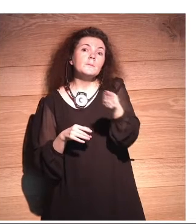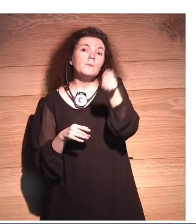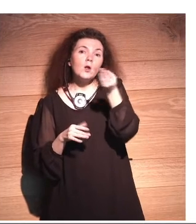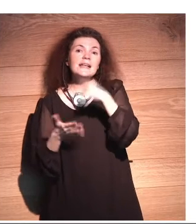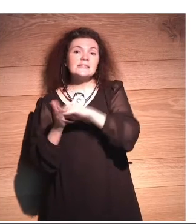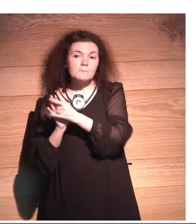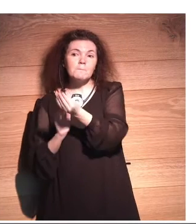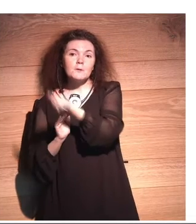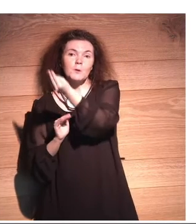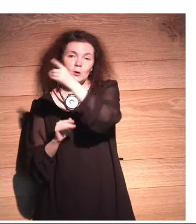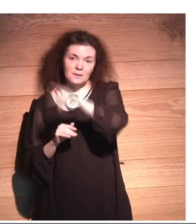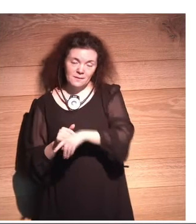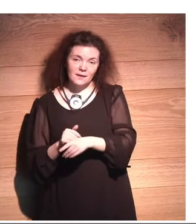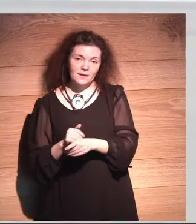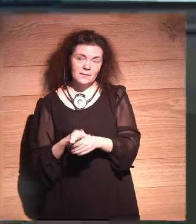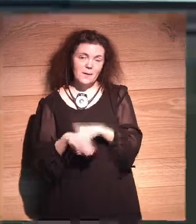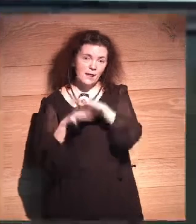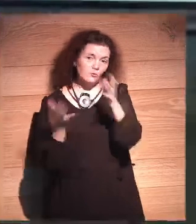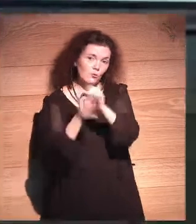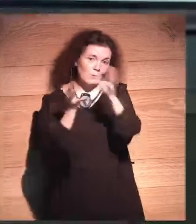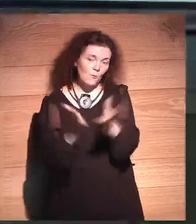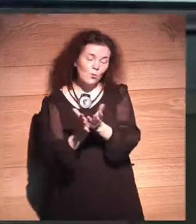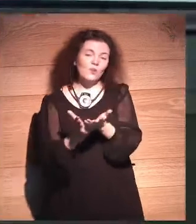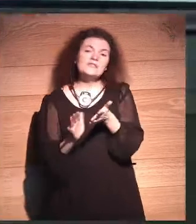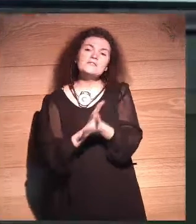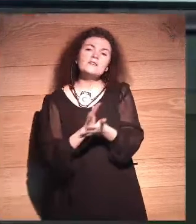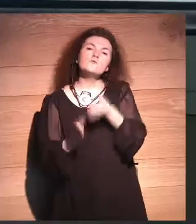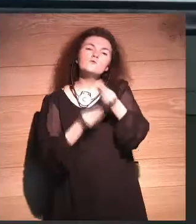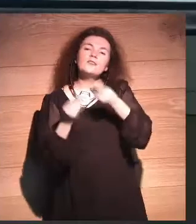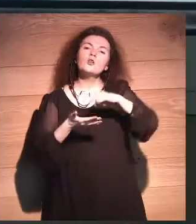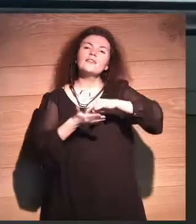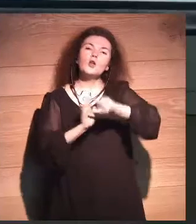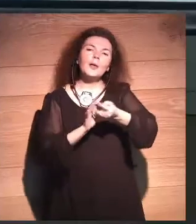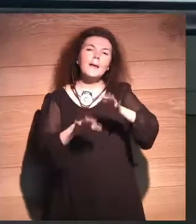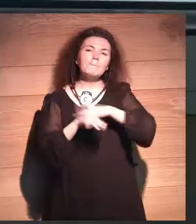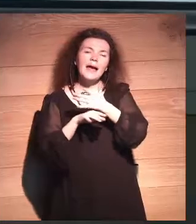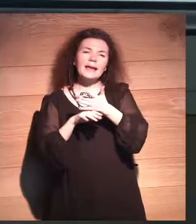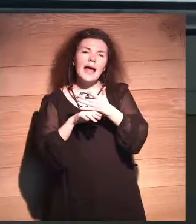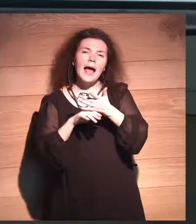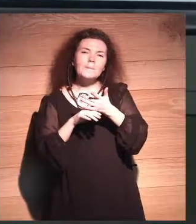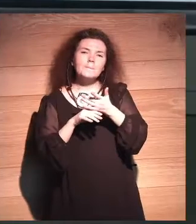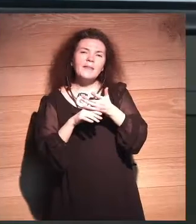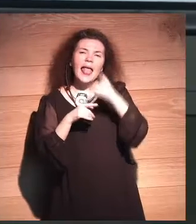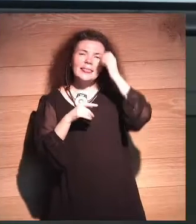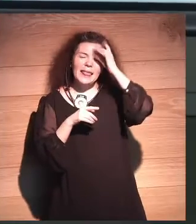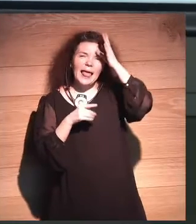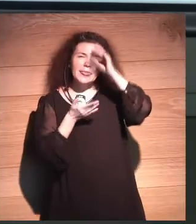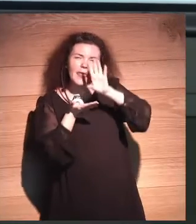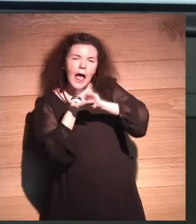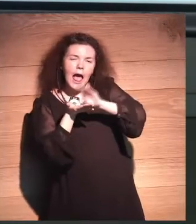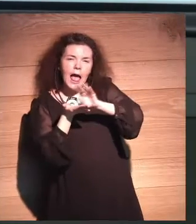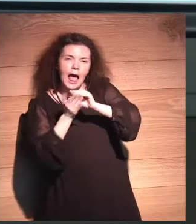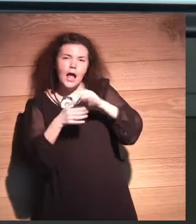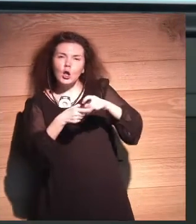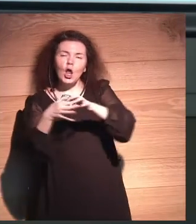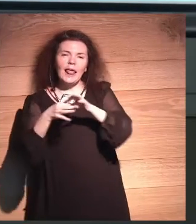It's using technology to combine our collective wisdom in the way that Wikipedia does, in the way that classically you